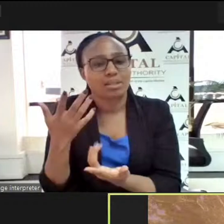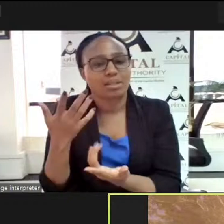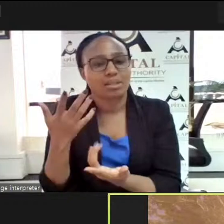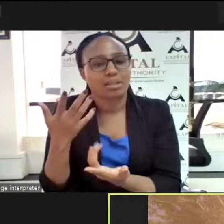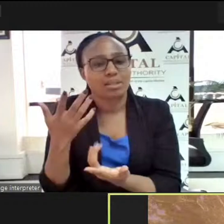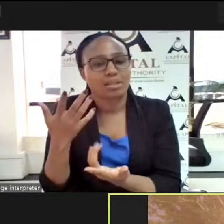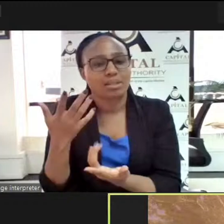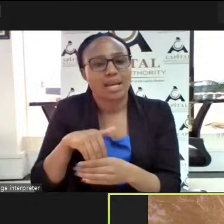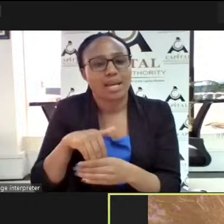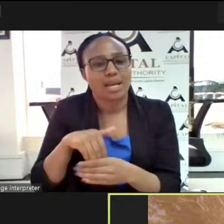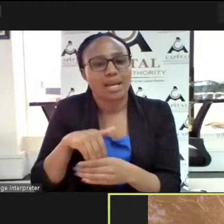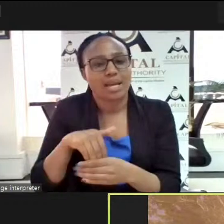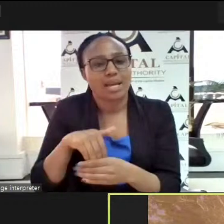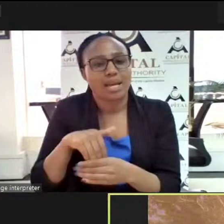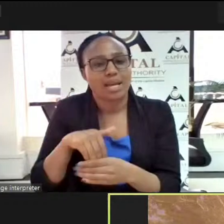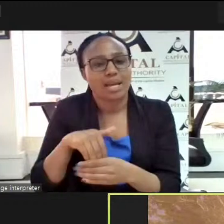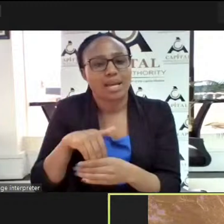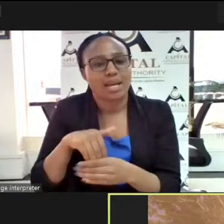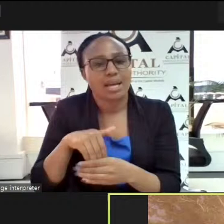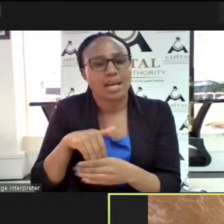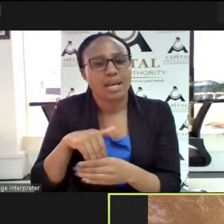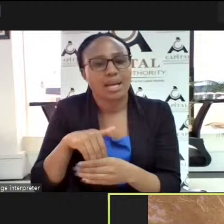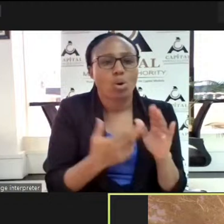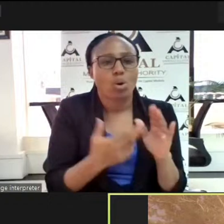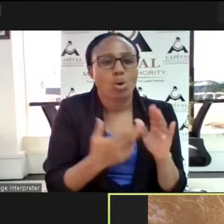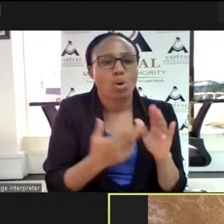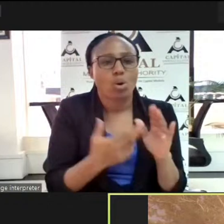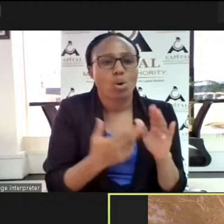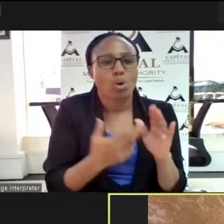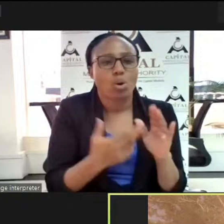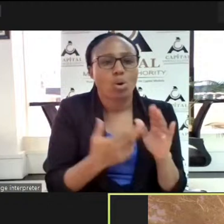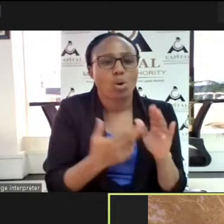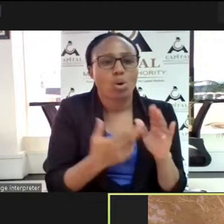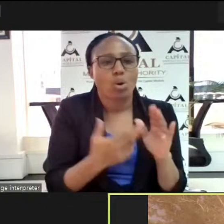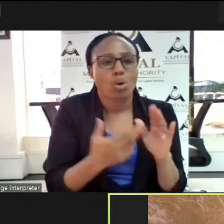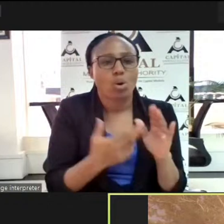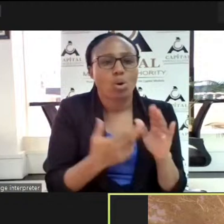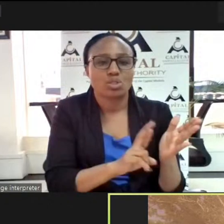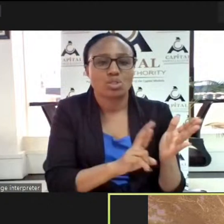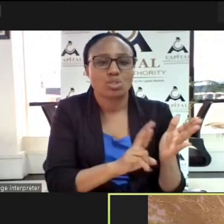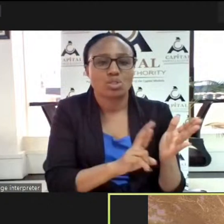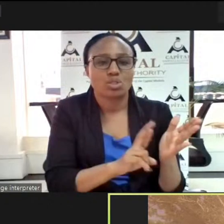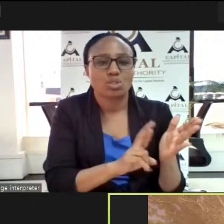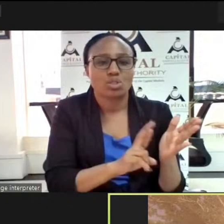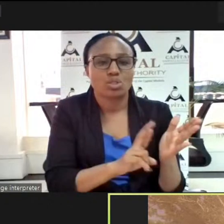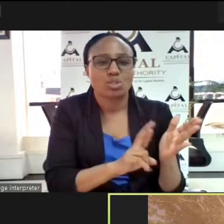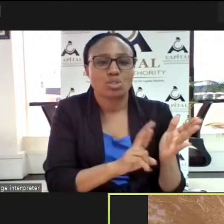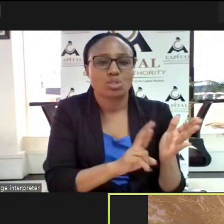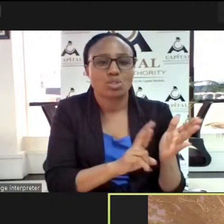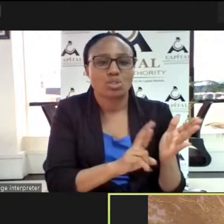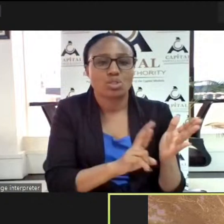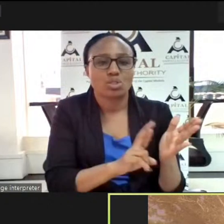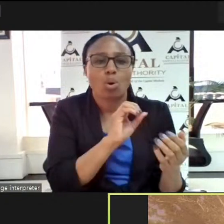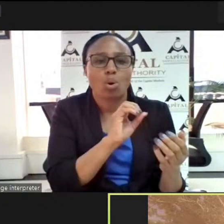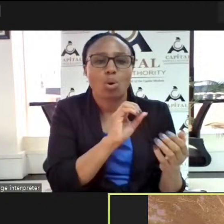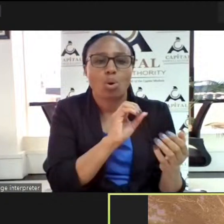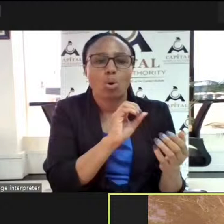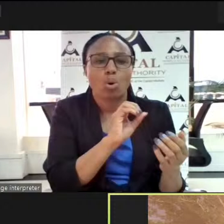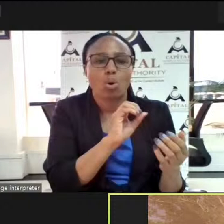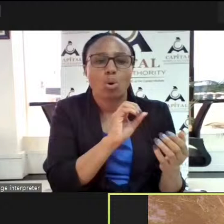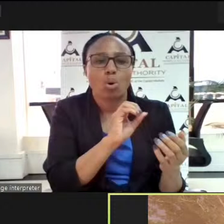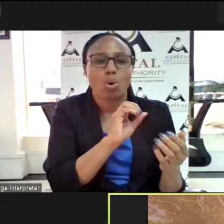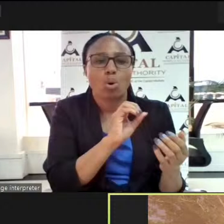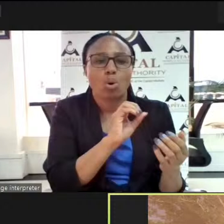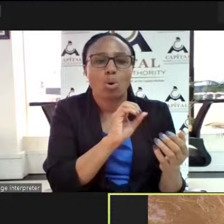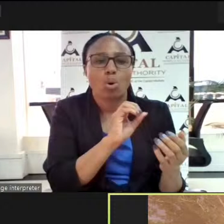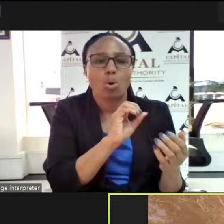in land records and title registration, I think blockchain has considerable scope to be able